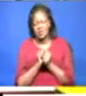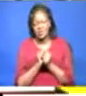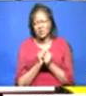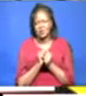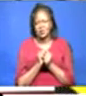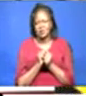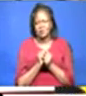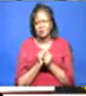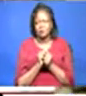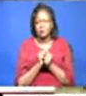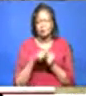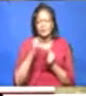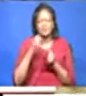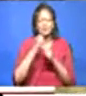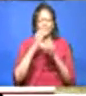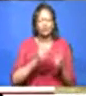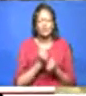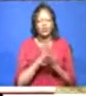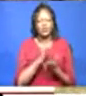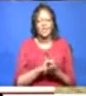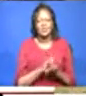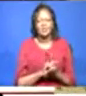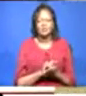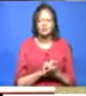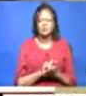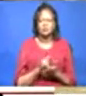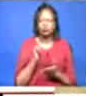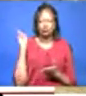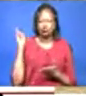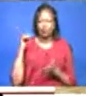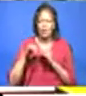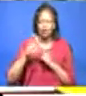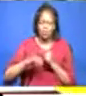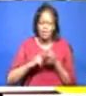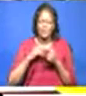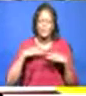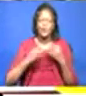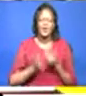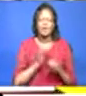key stakeholders to ensure that hay is planted locally, people take good care of the animals so